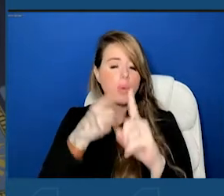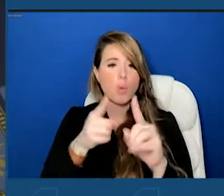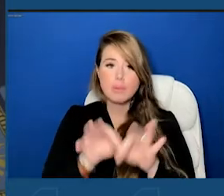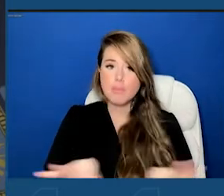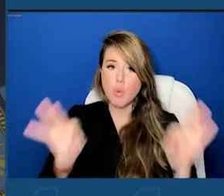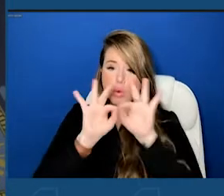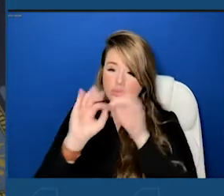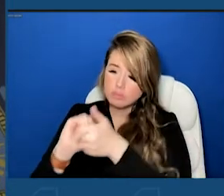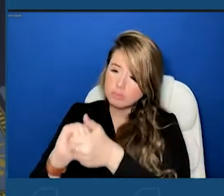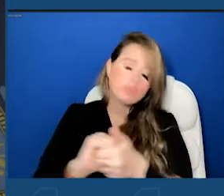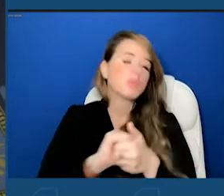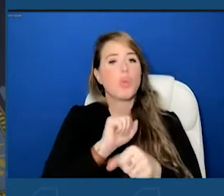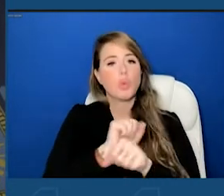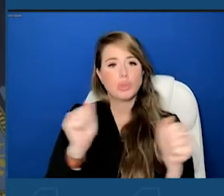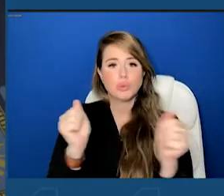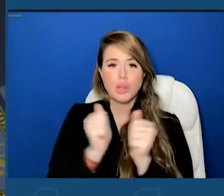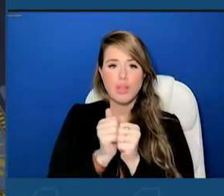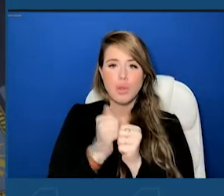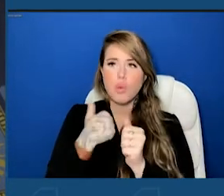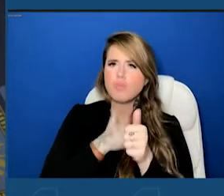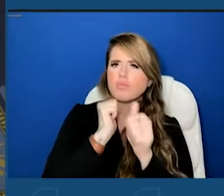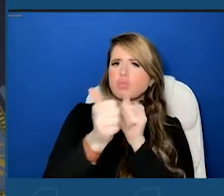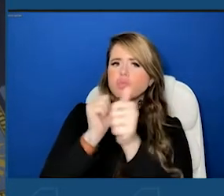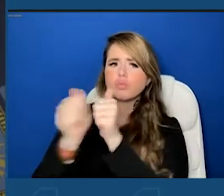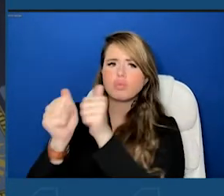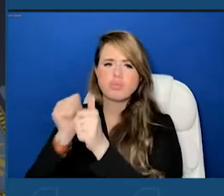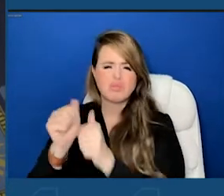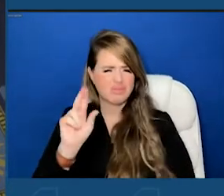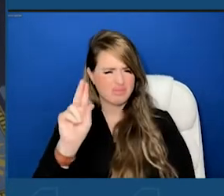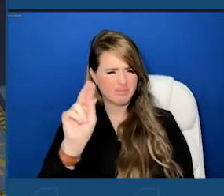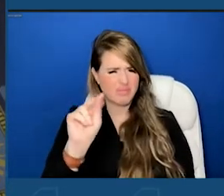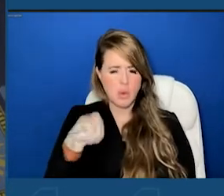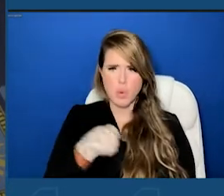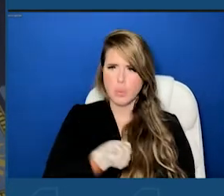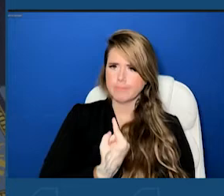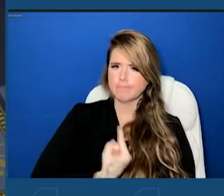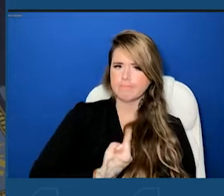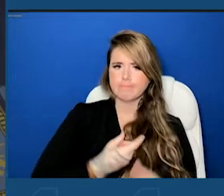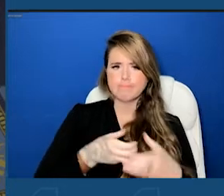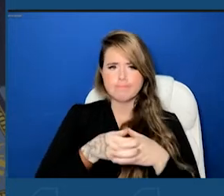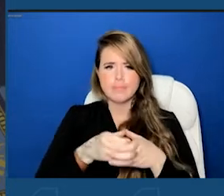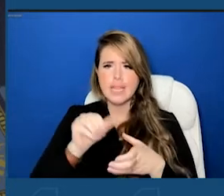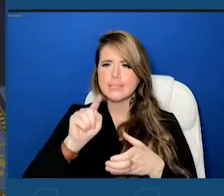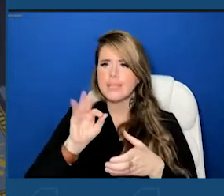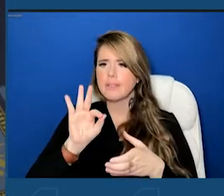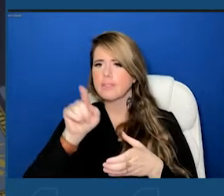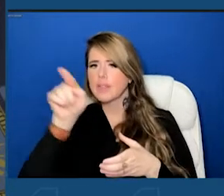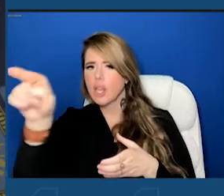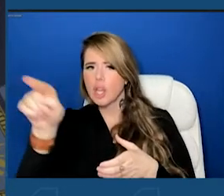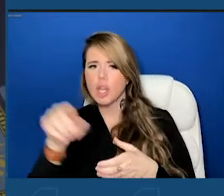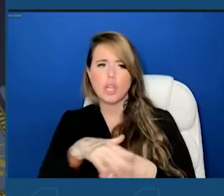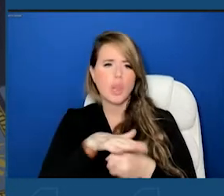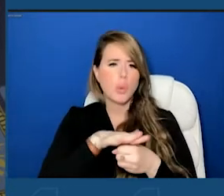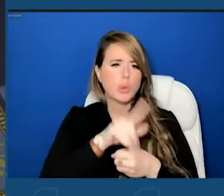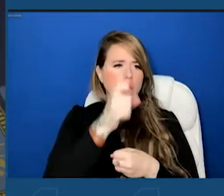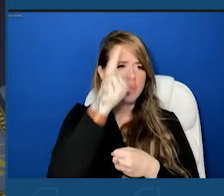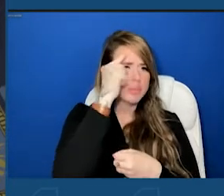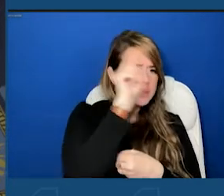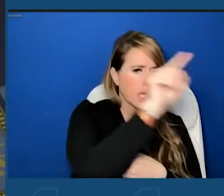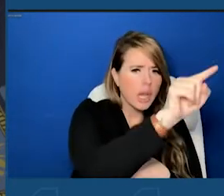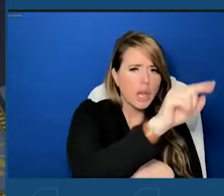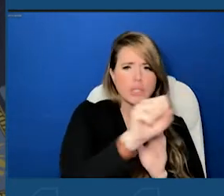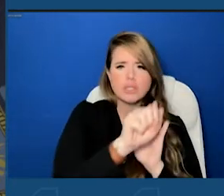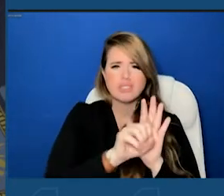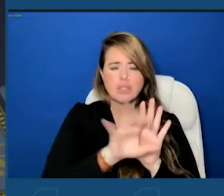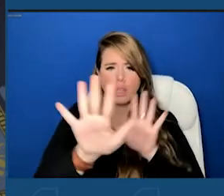There's not a competition. We're not siloed where the ATF is over here and the local governments over here and the states over here, and we're